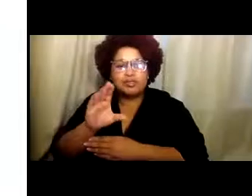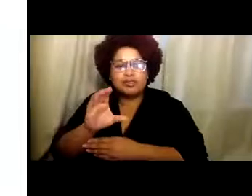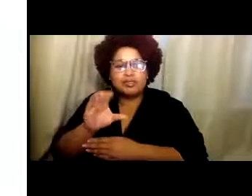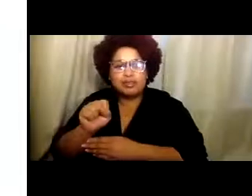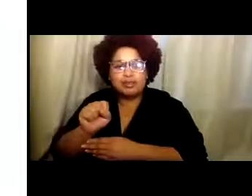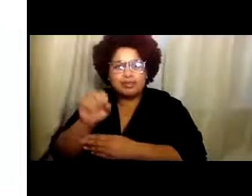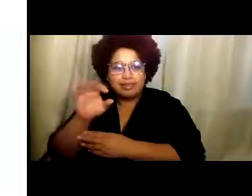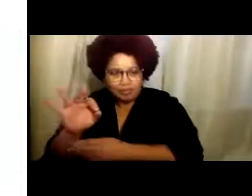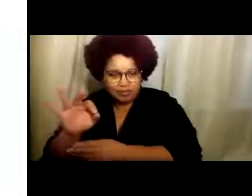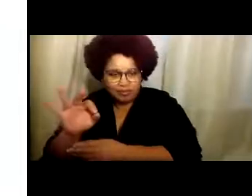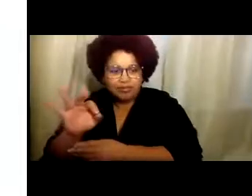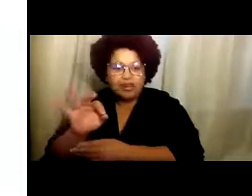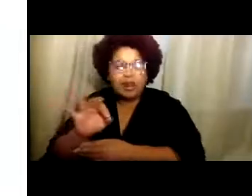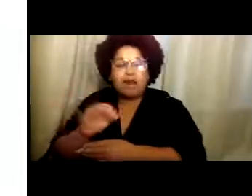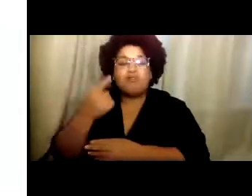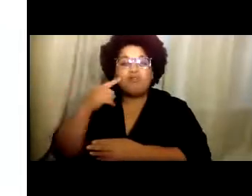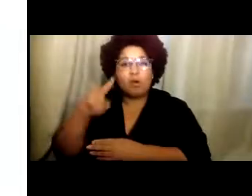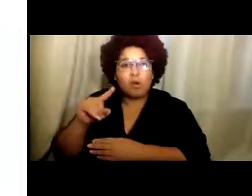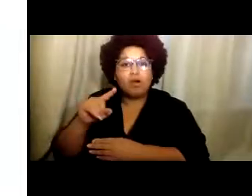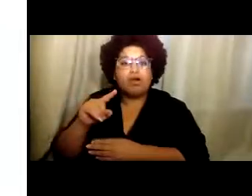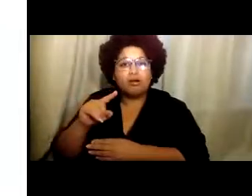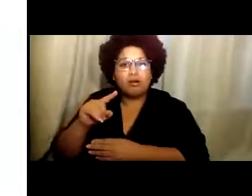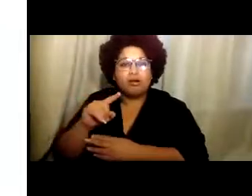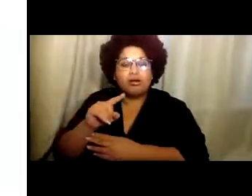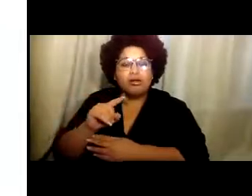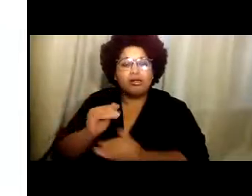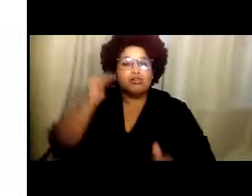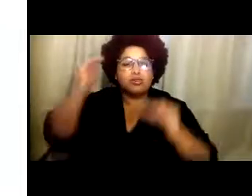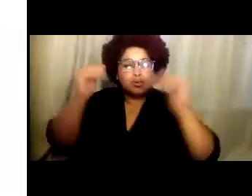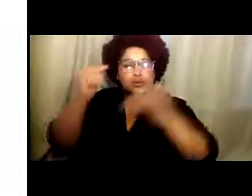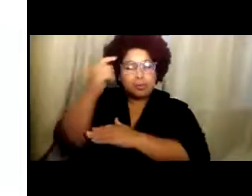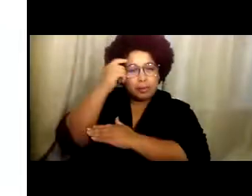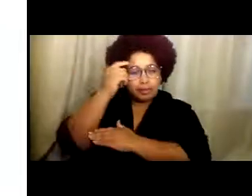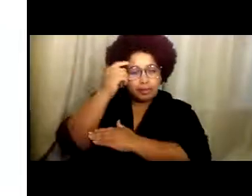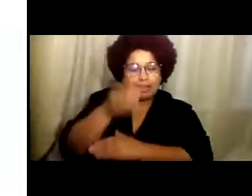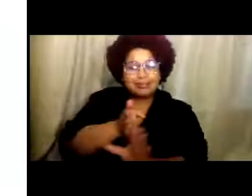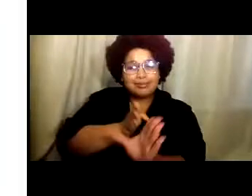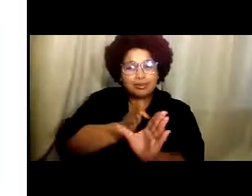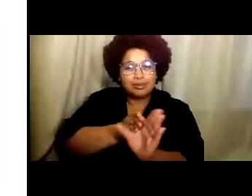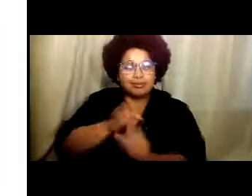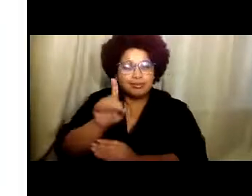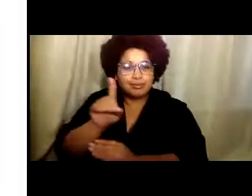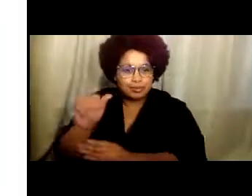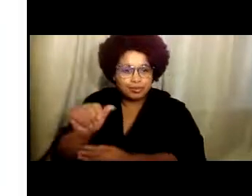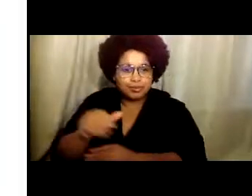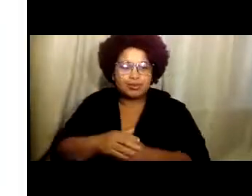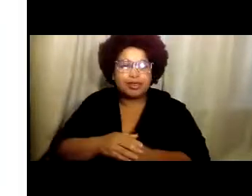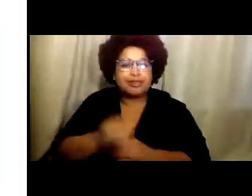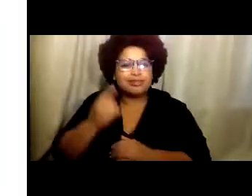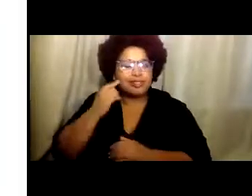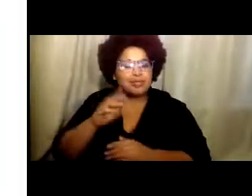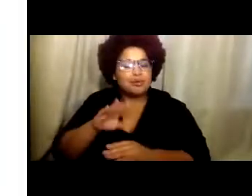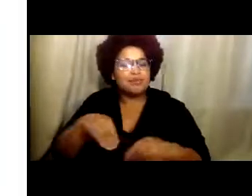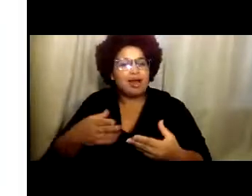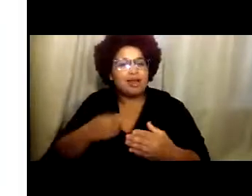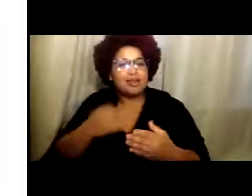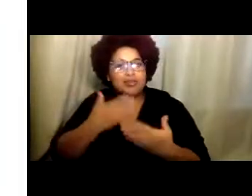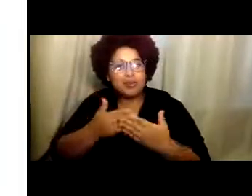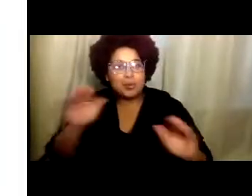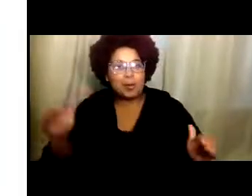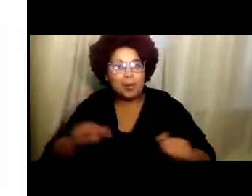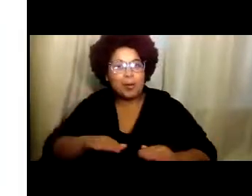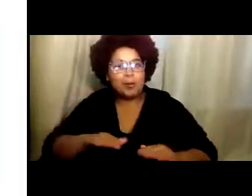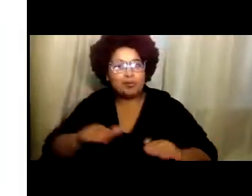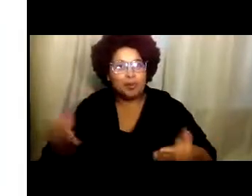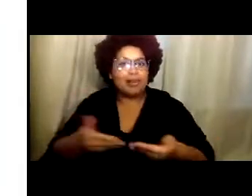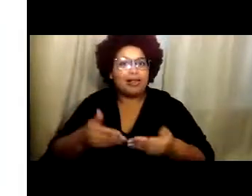adults with developmental and psychiatric disabilities. And I believe Professor Collins-Bride is going to give us a nice opening on today's presentation,